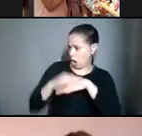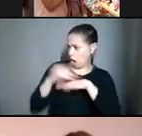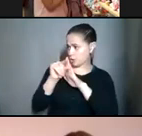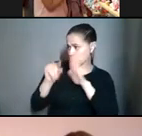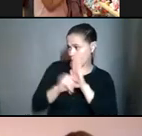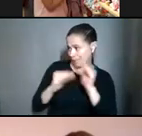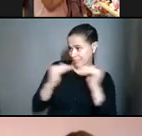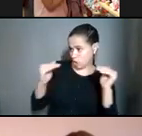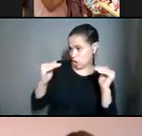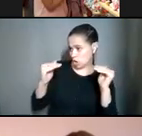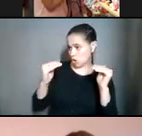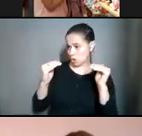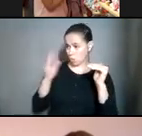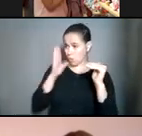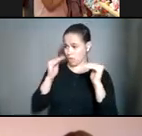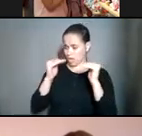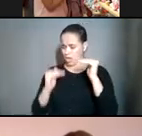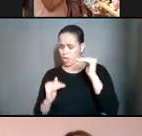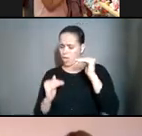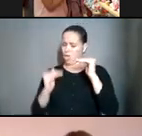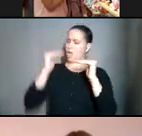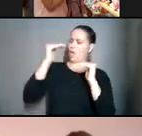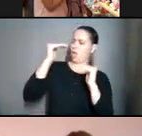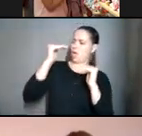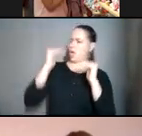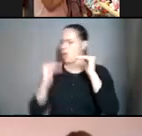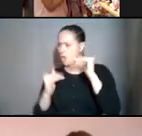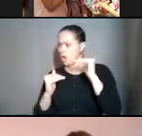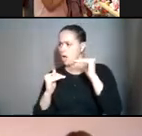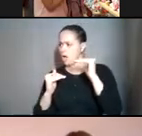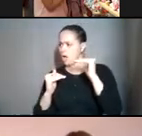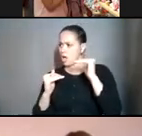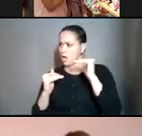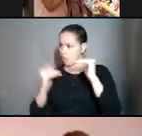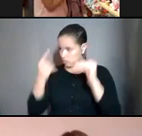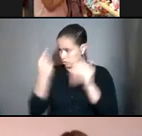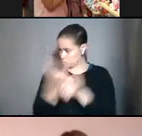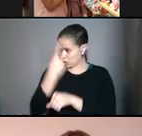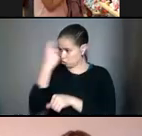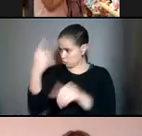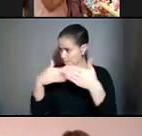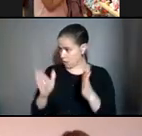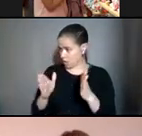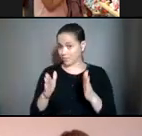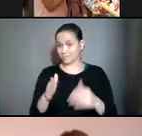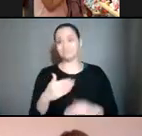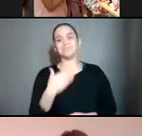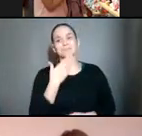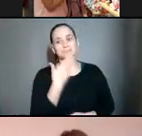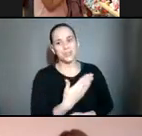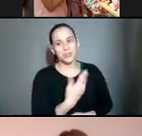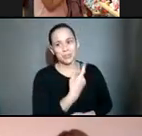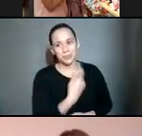go below or above their grade level when they use Dreambox? That's another great